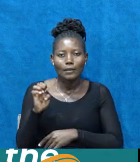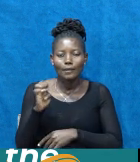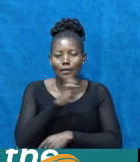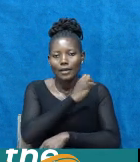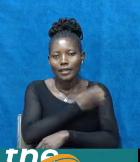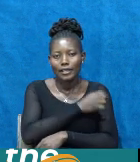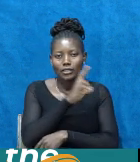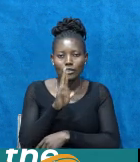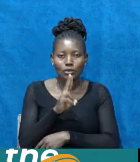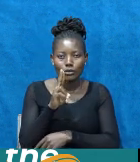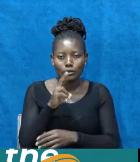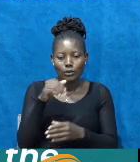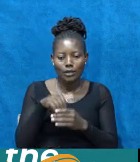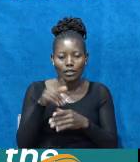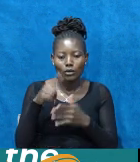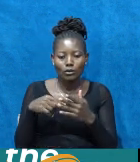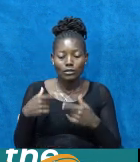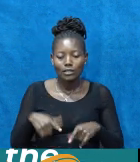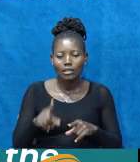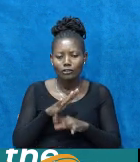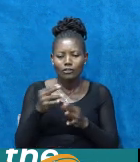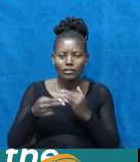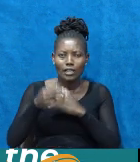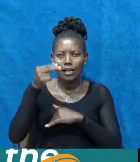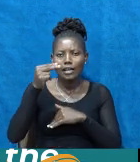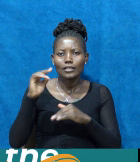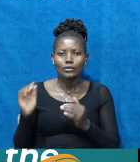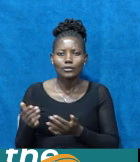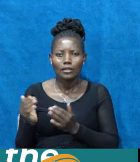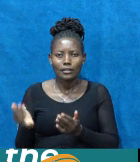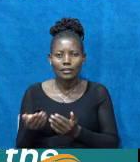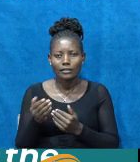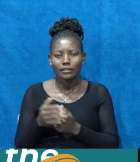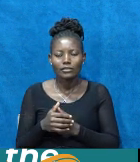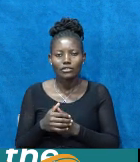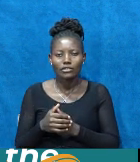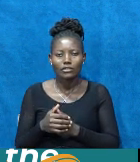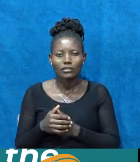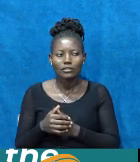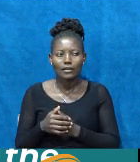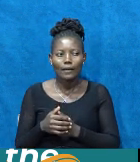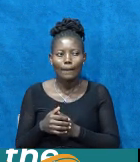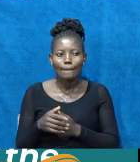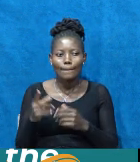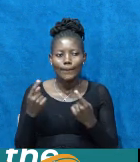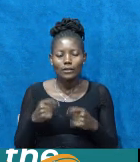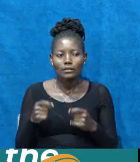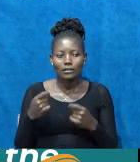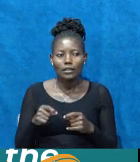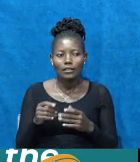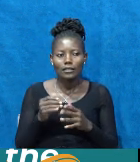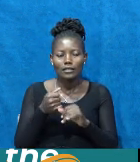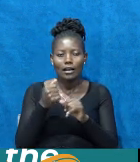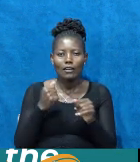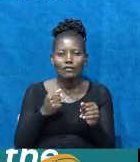and keep energy intake within what is allowed, not too high again to encourage weight gain, to